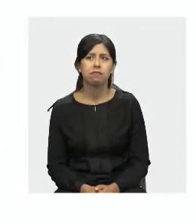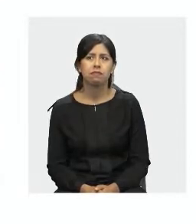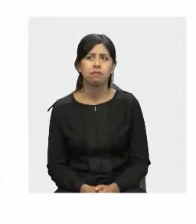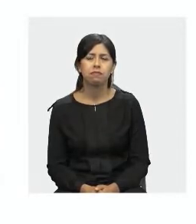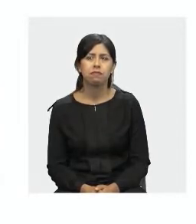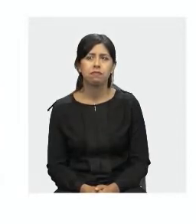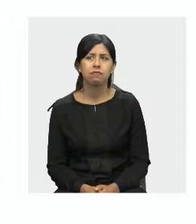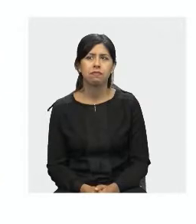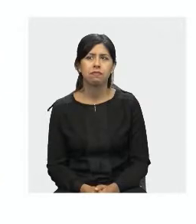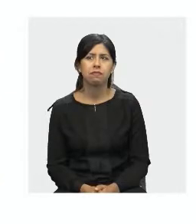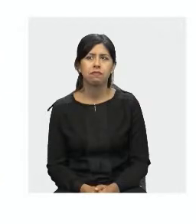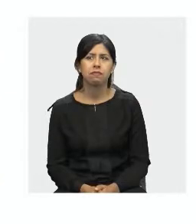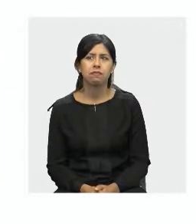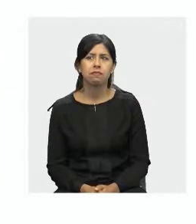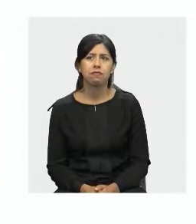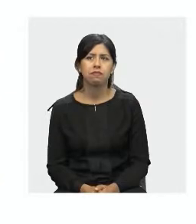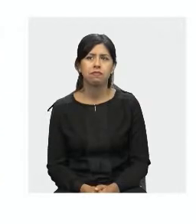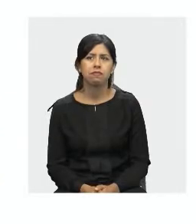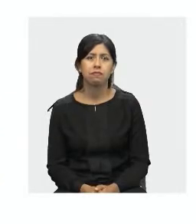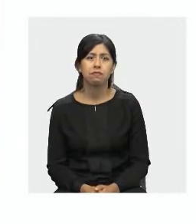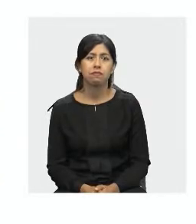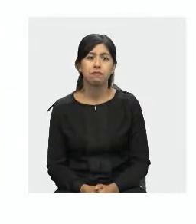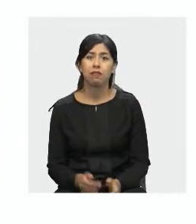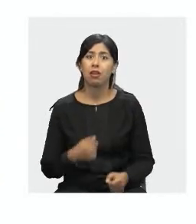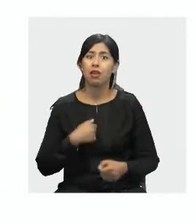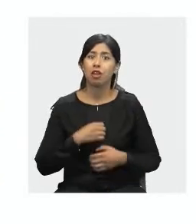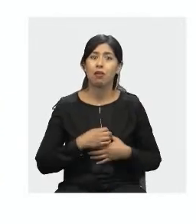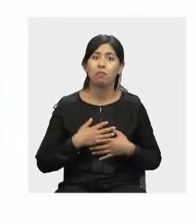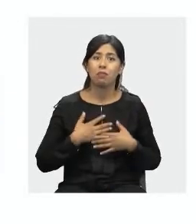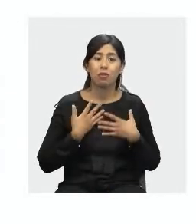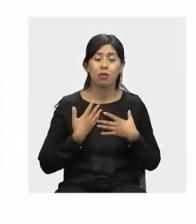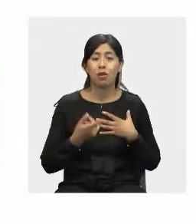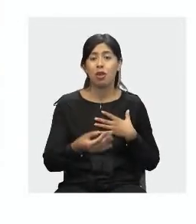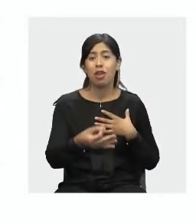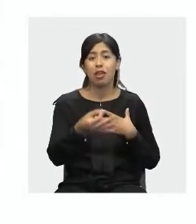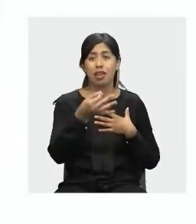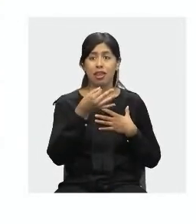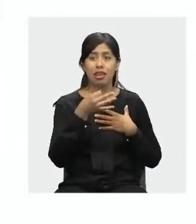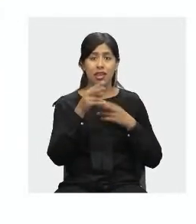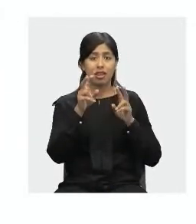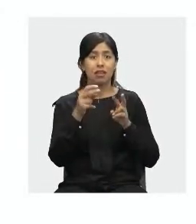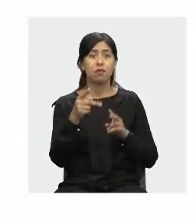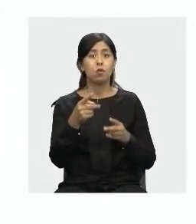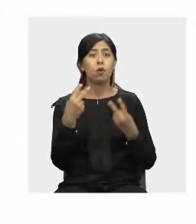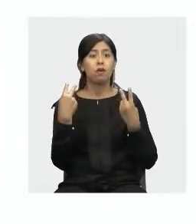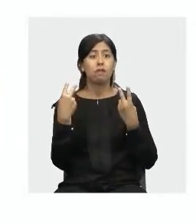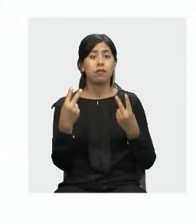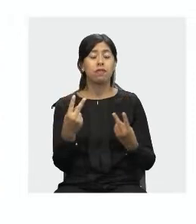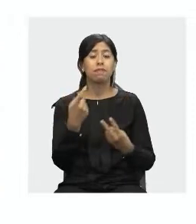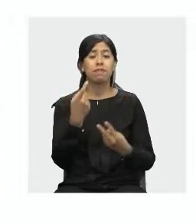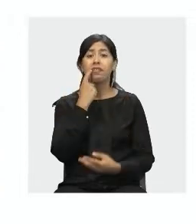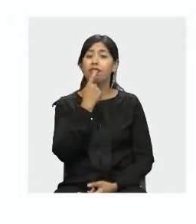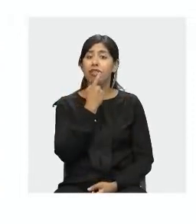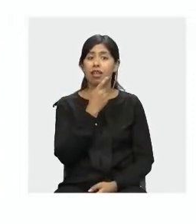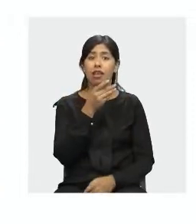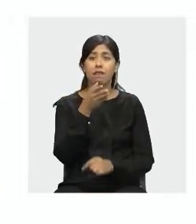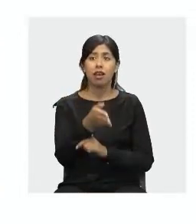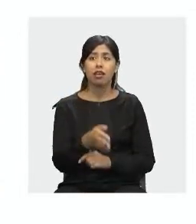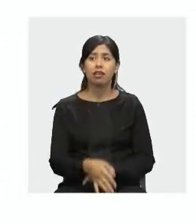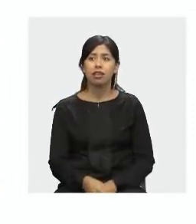I'm so excited for you to tell me about the dentist. I've never been to one. You don't have teeth. But I can still smile.